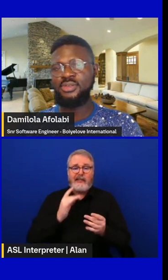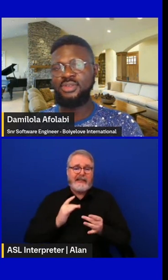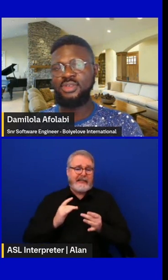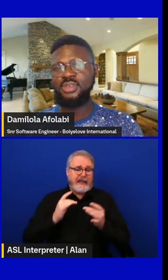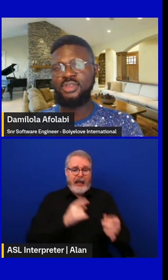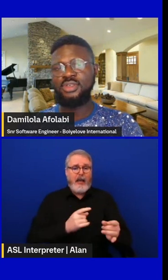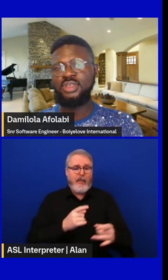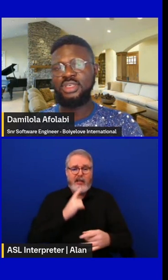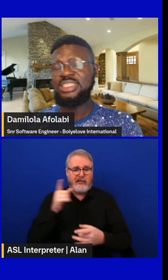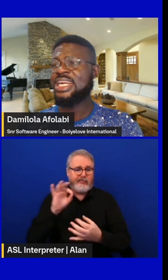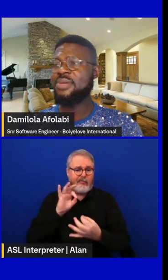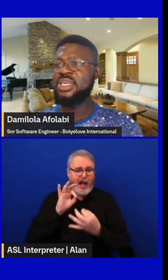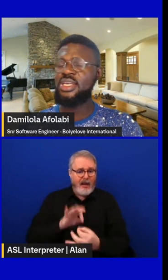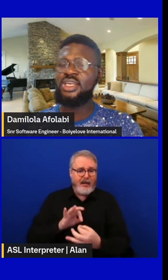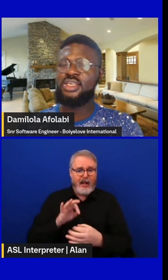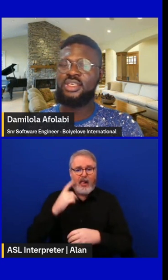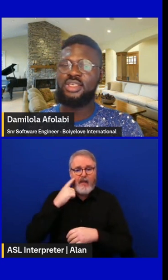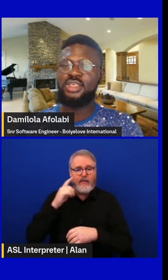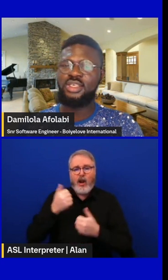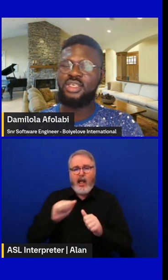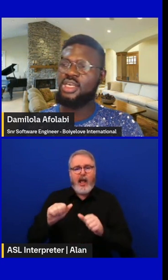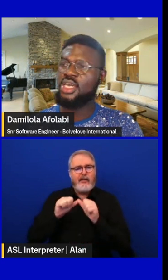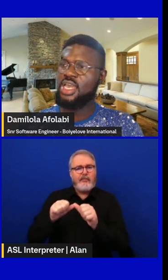for dynamic